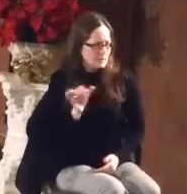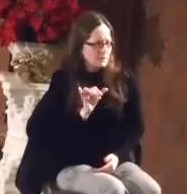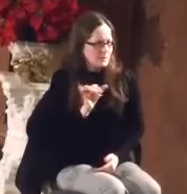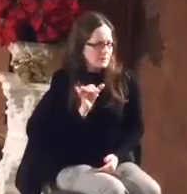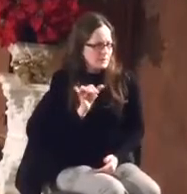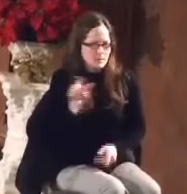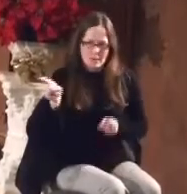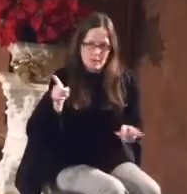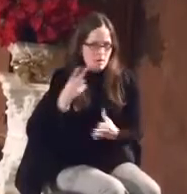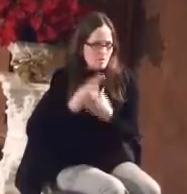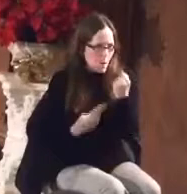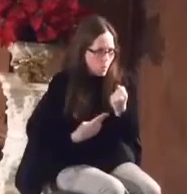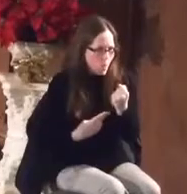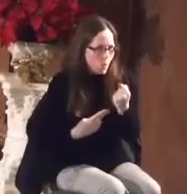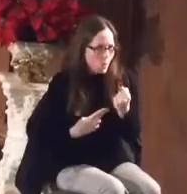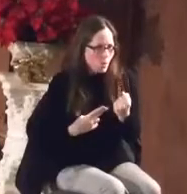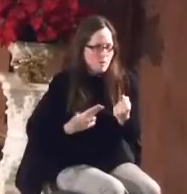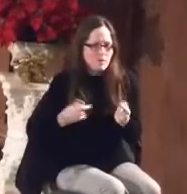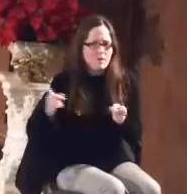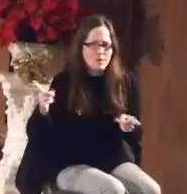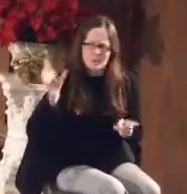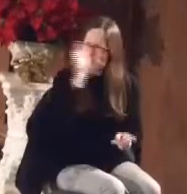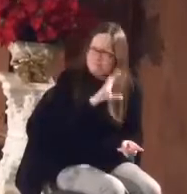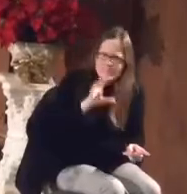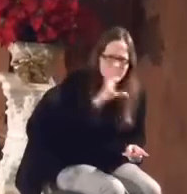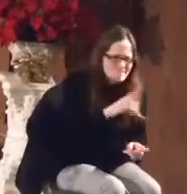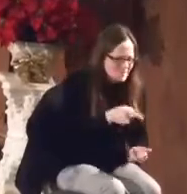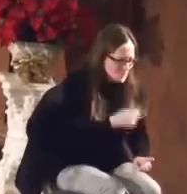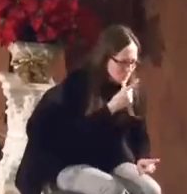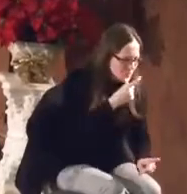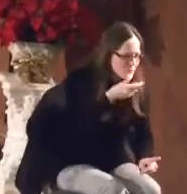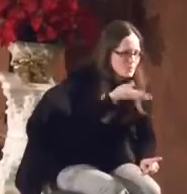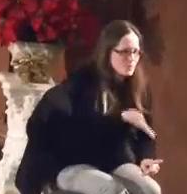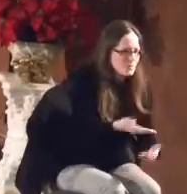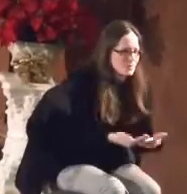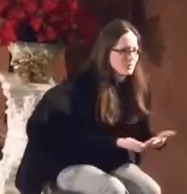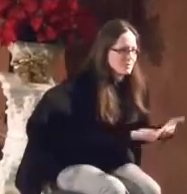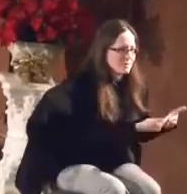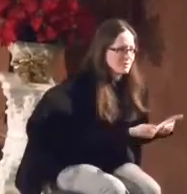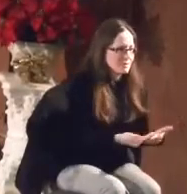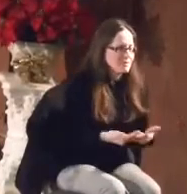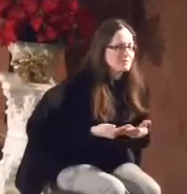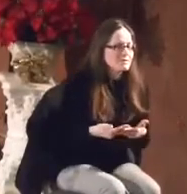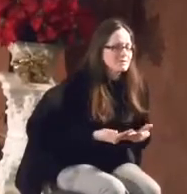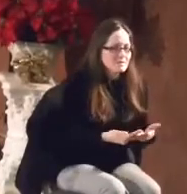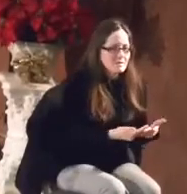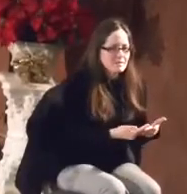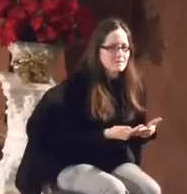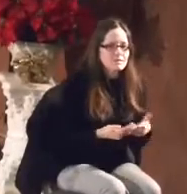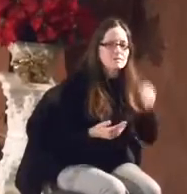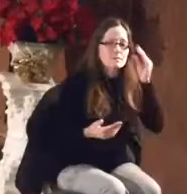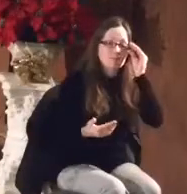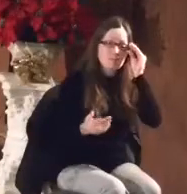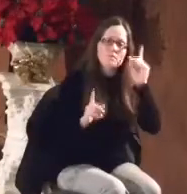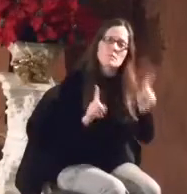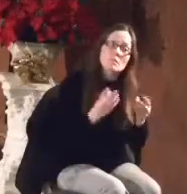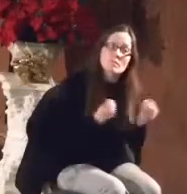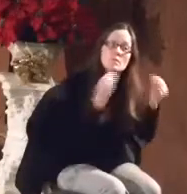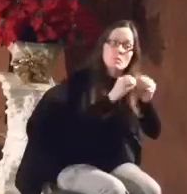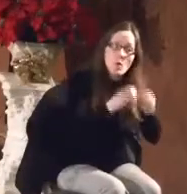is this? But the question this morning, beloved, is what is this child to you?